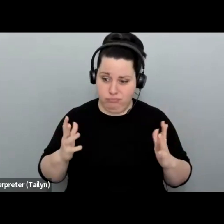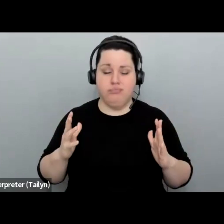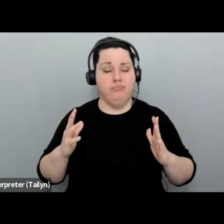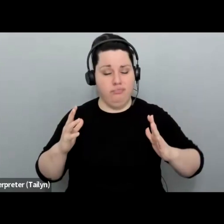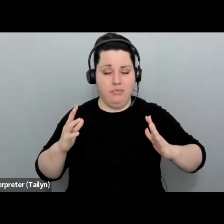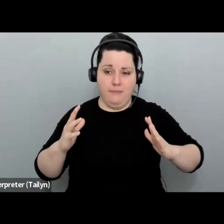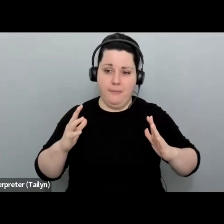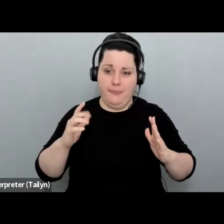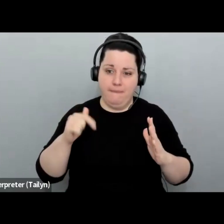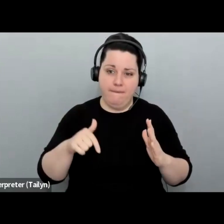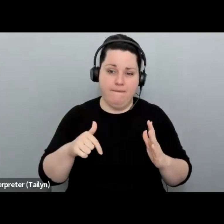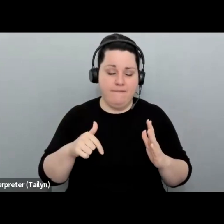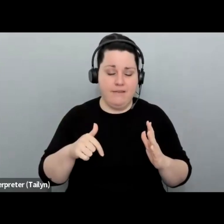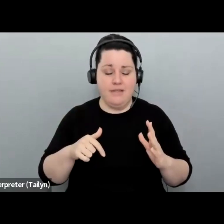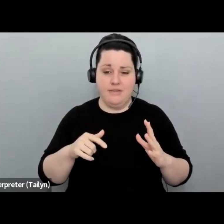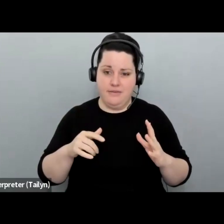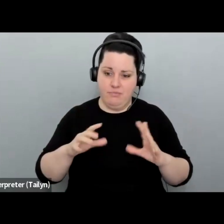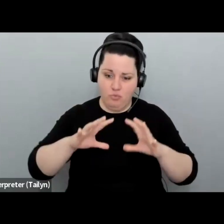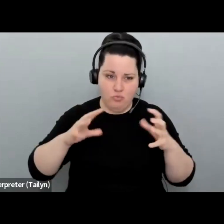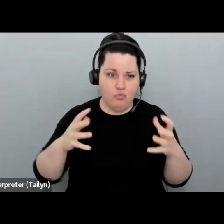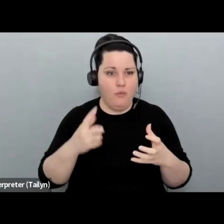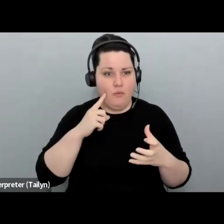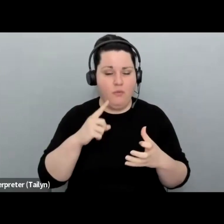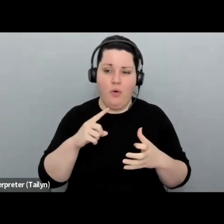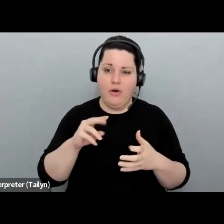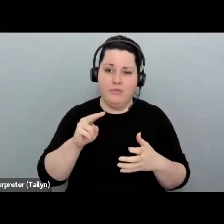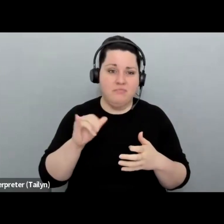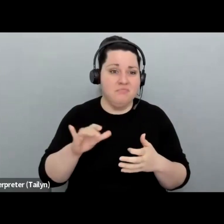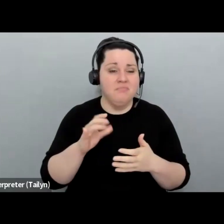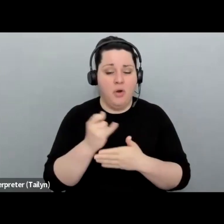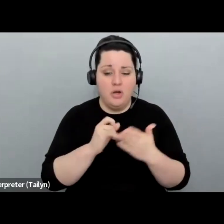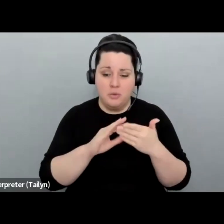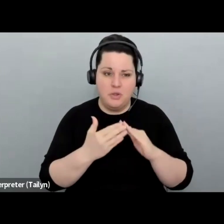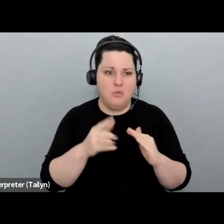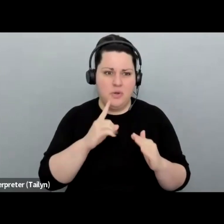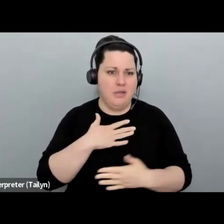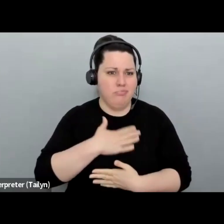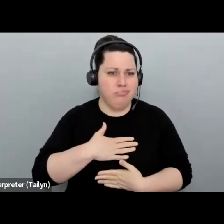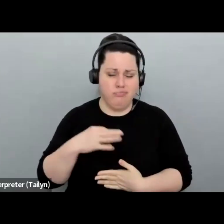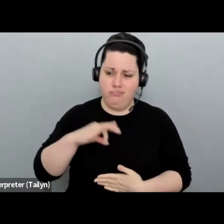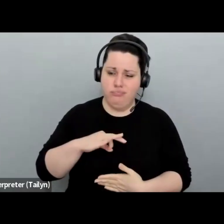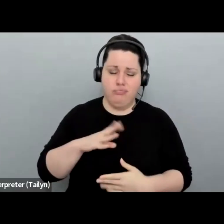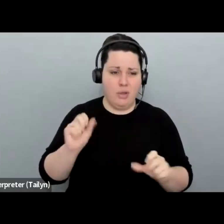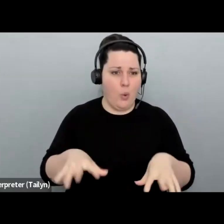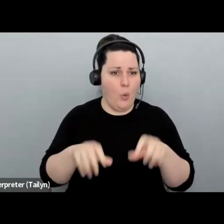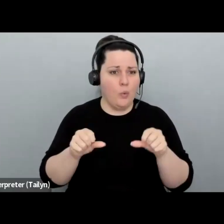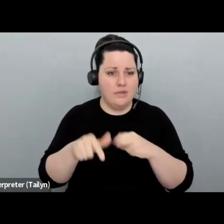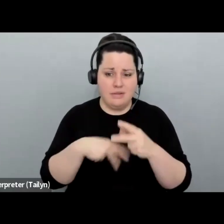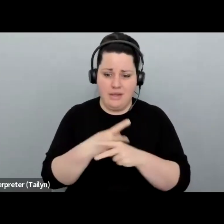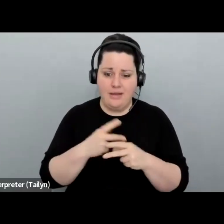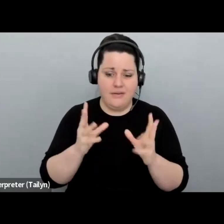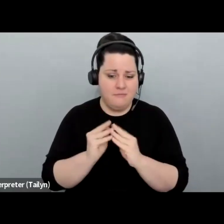convening body for New York City's arts education community, it is a privilege and a pleasure to host sessions like this to gather our community and also to